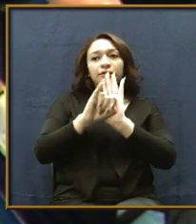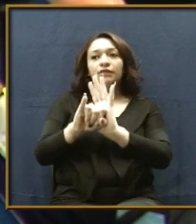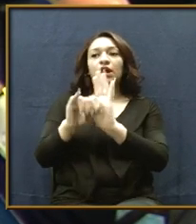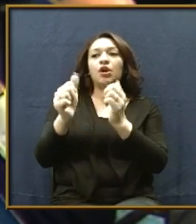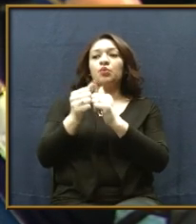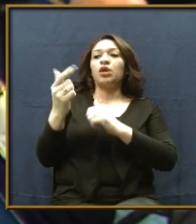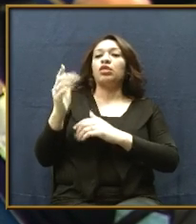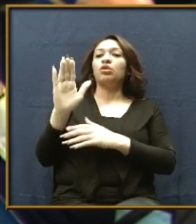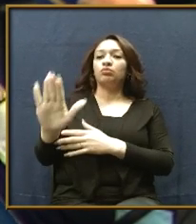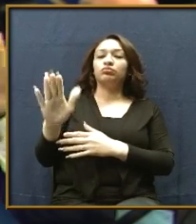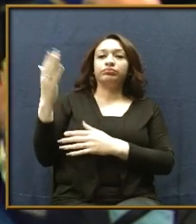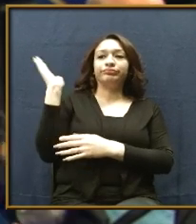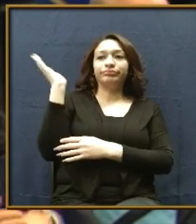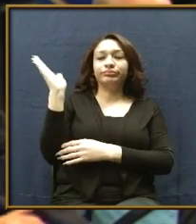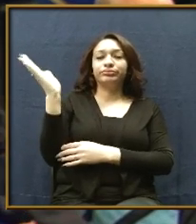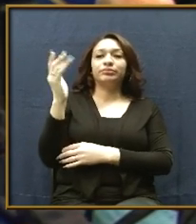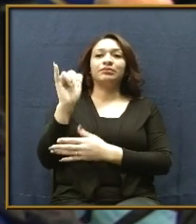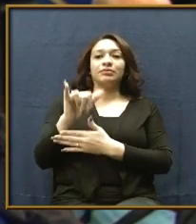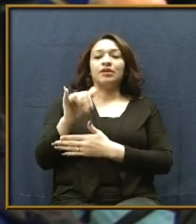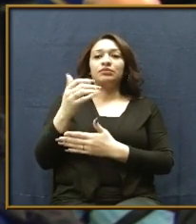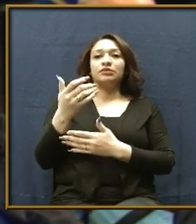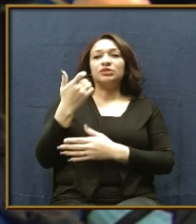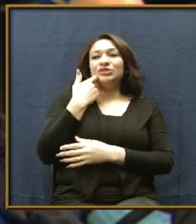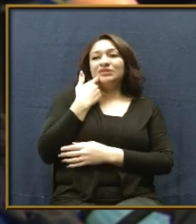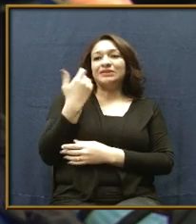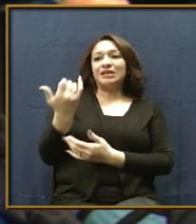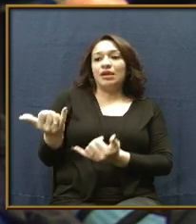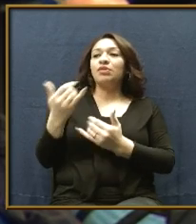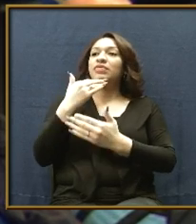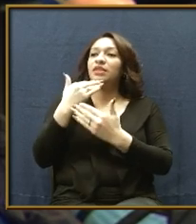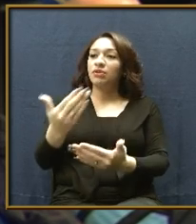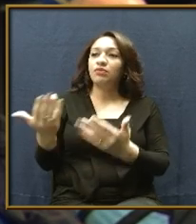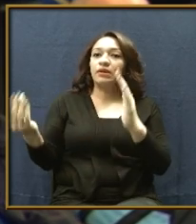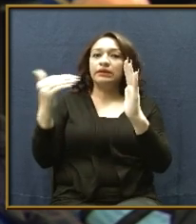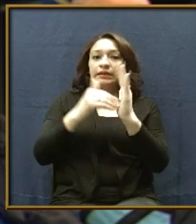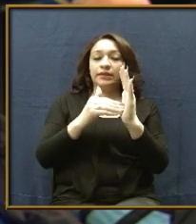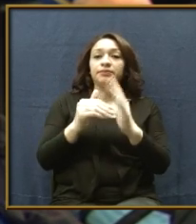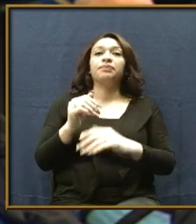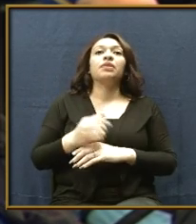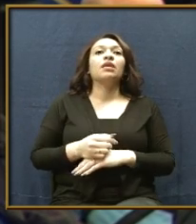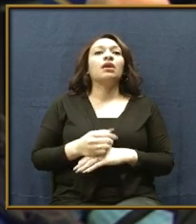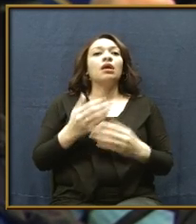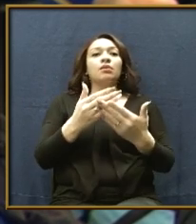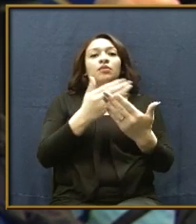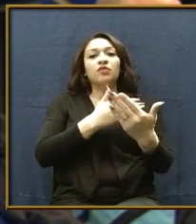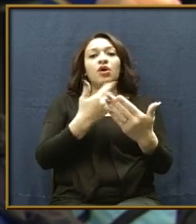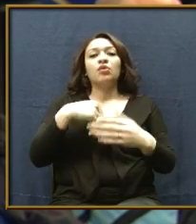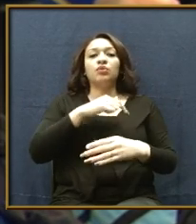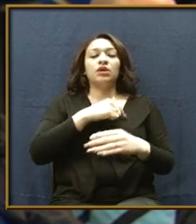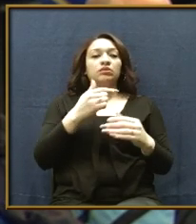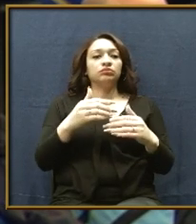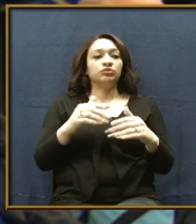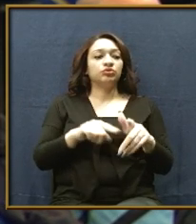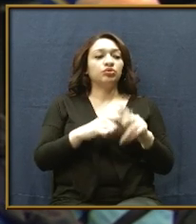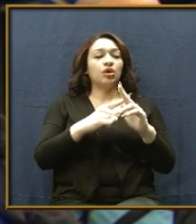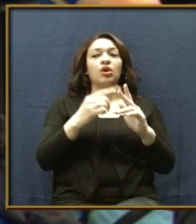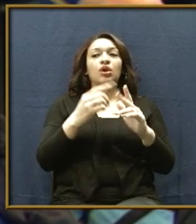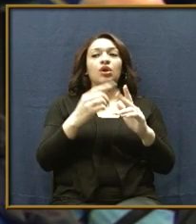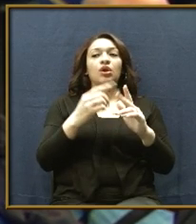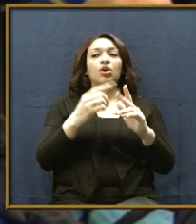the message that was just brought to us. So again, thank you. Before awarding degrees, I'd like to recognize a